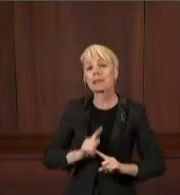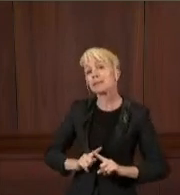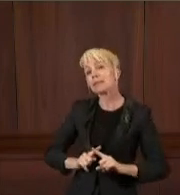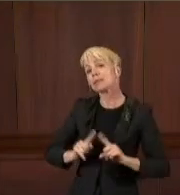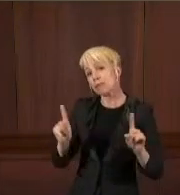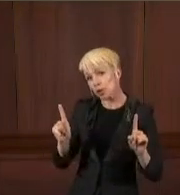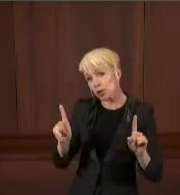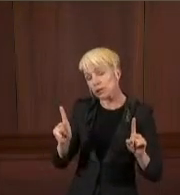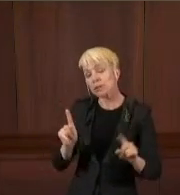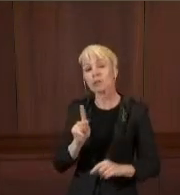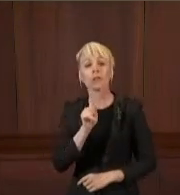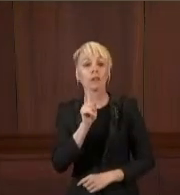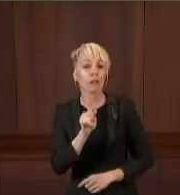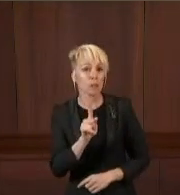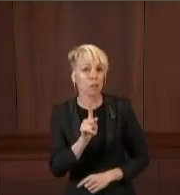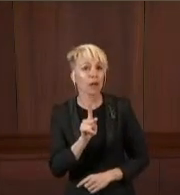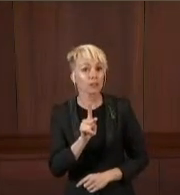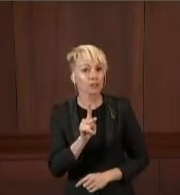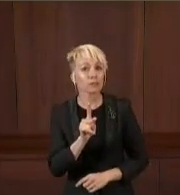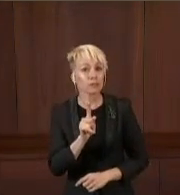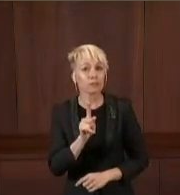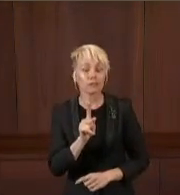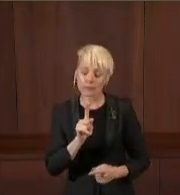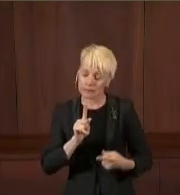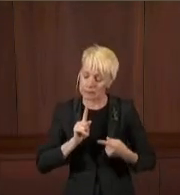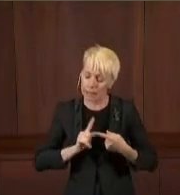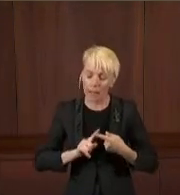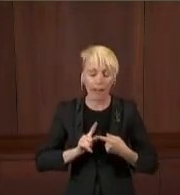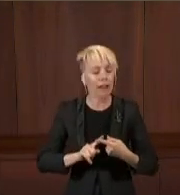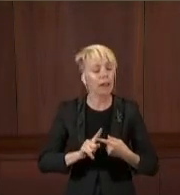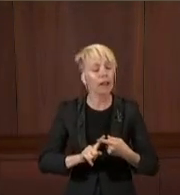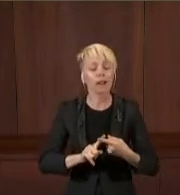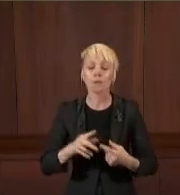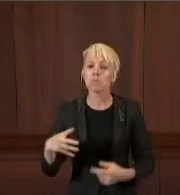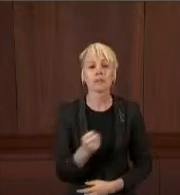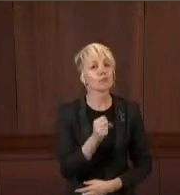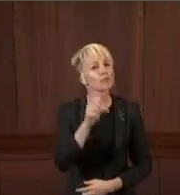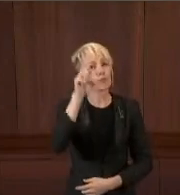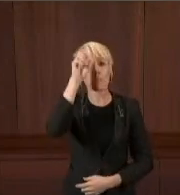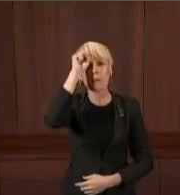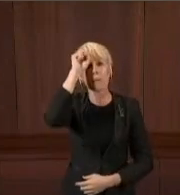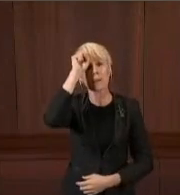but howsoever different, let us remember them,